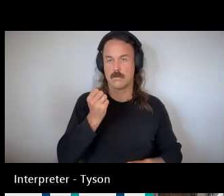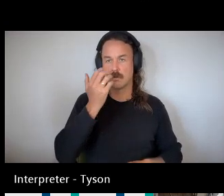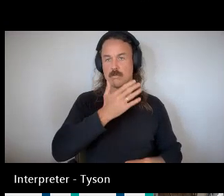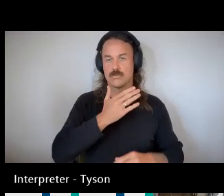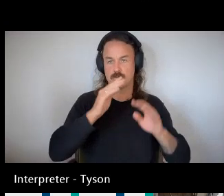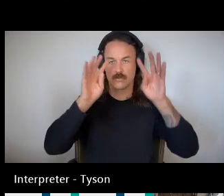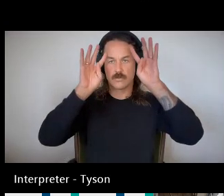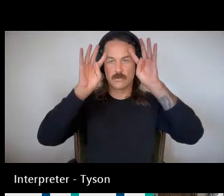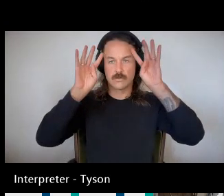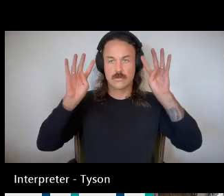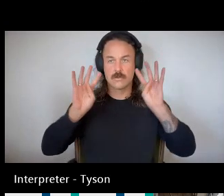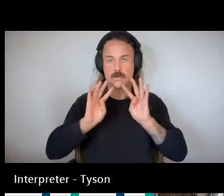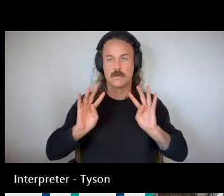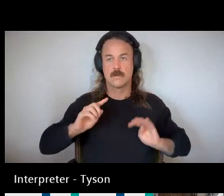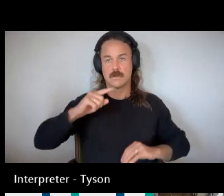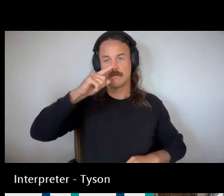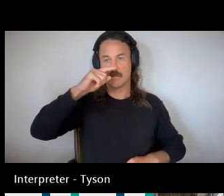us today.